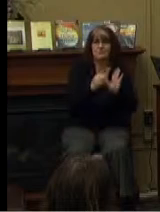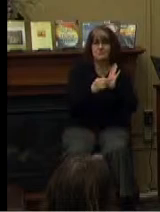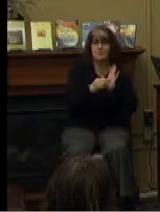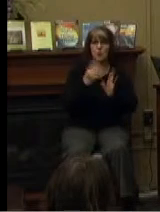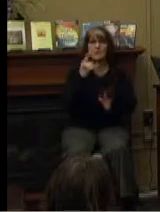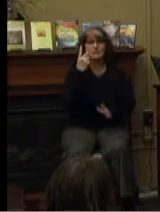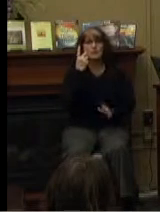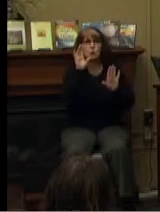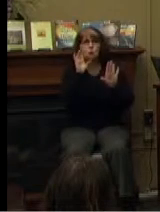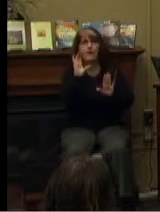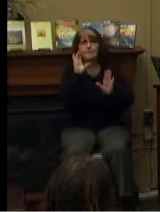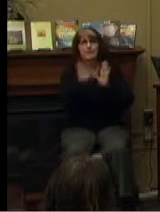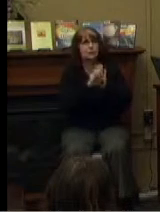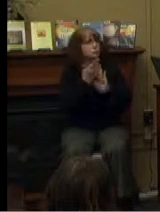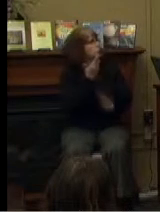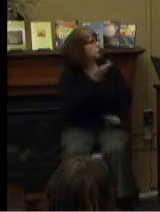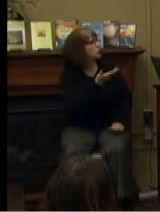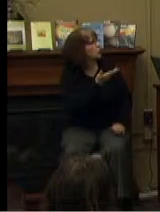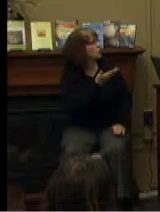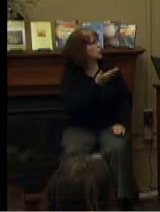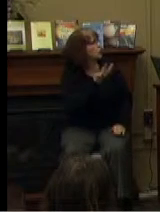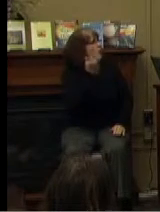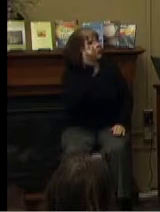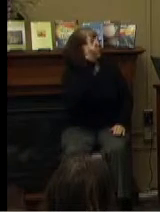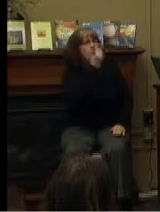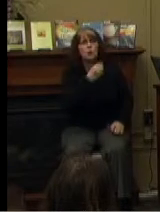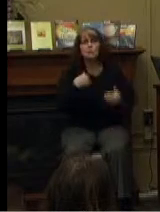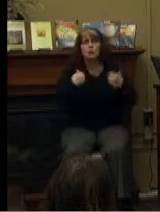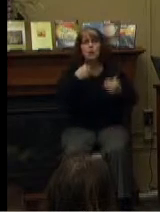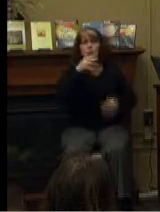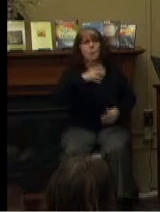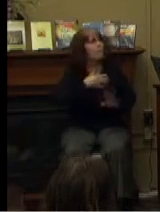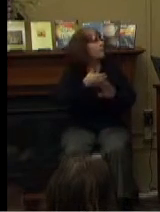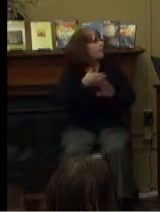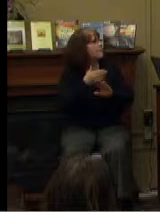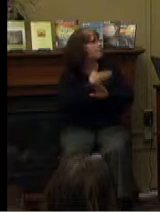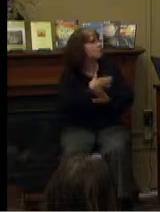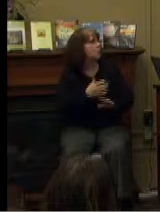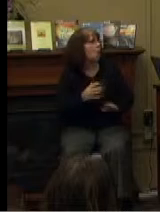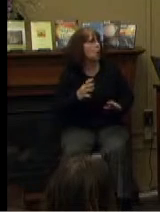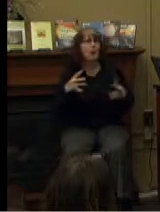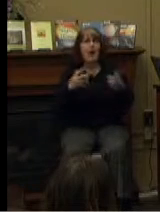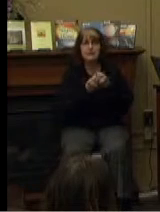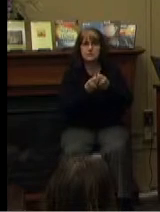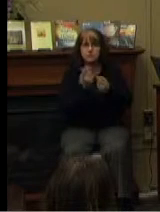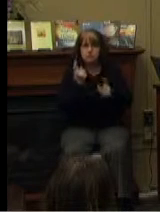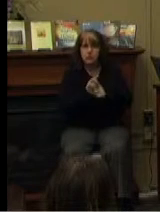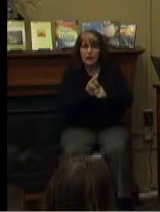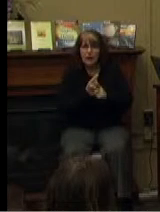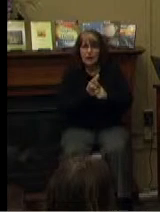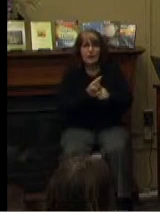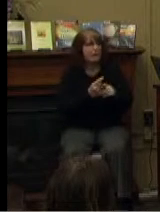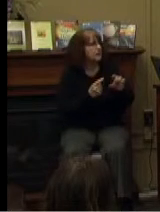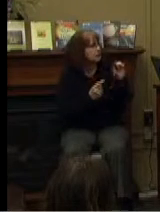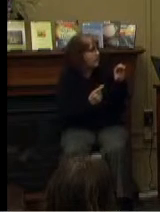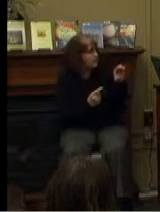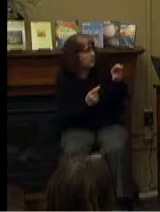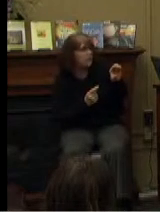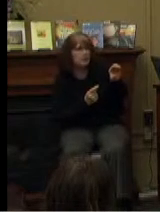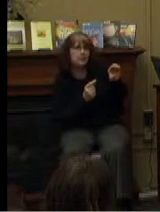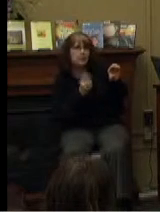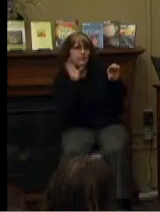great picture of this beautiful young woman before her accident, right? And then you see this, it